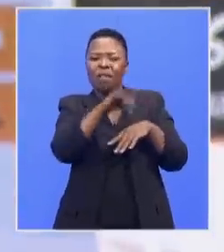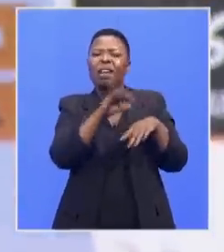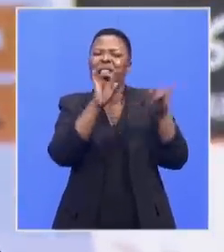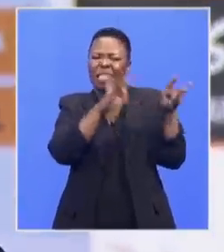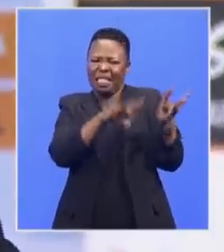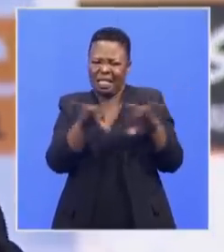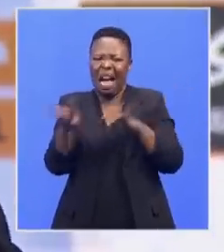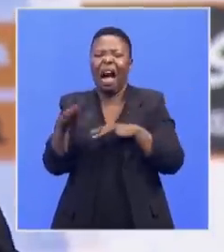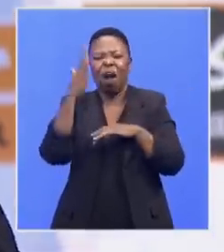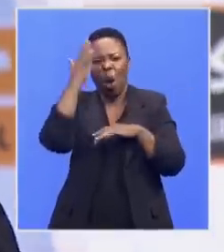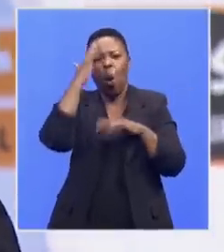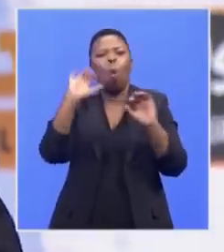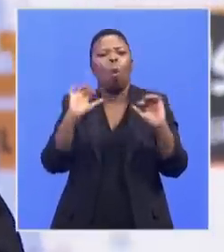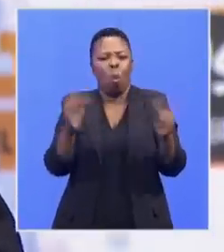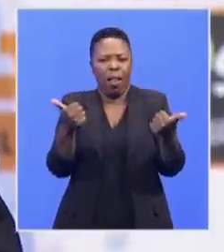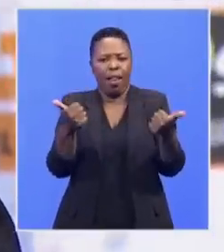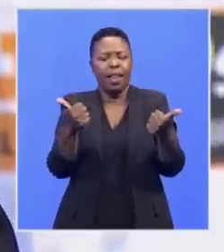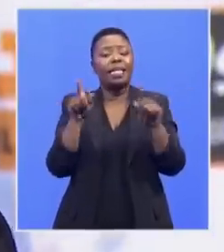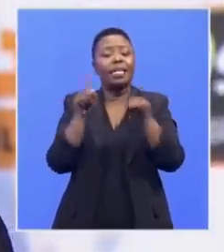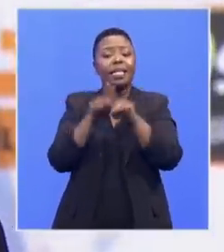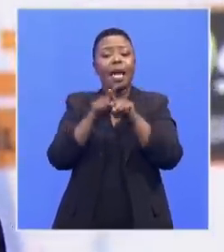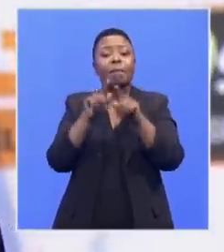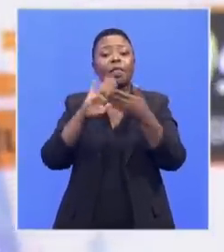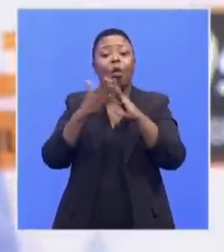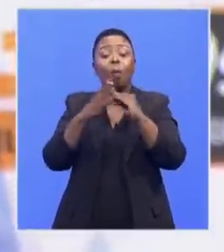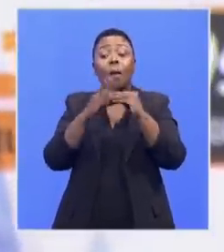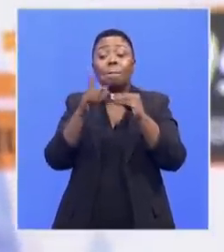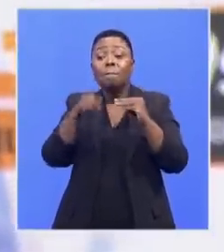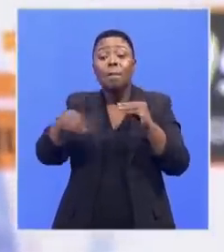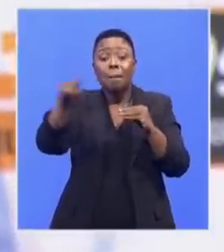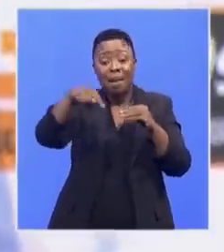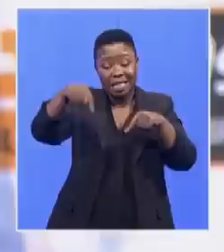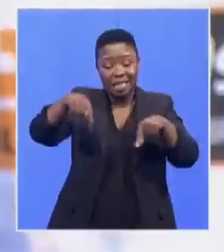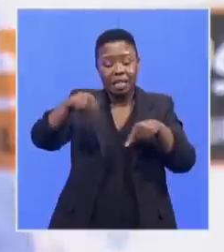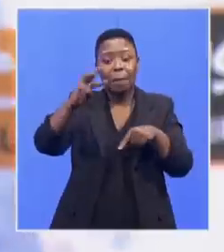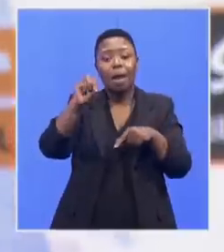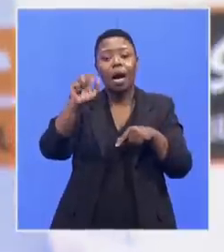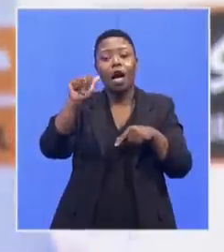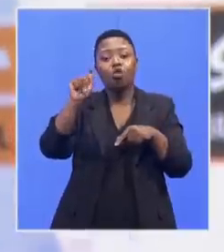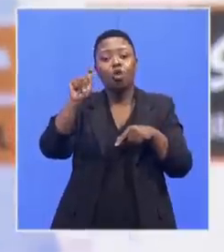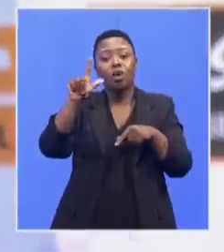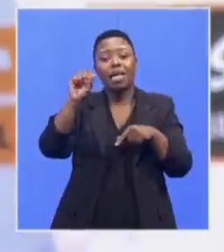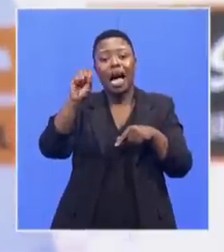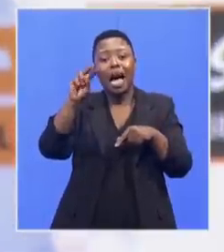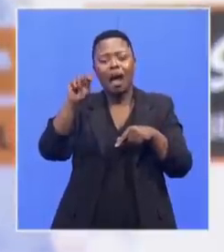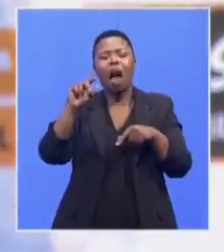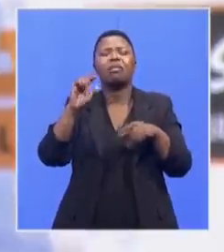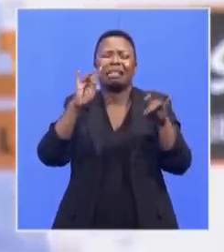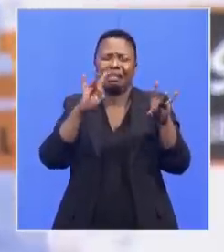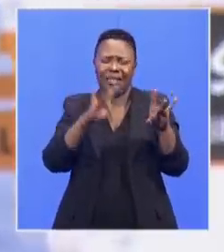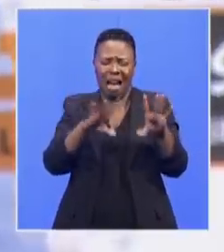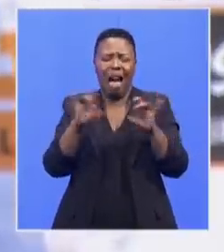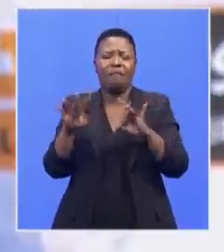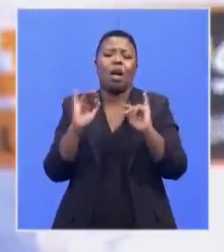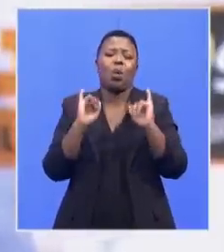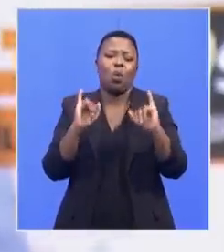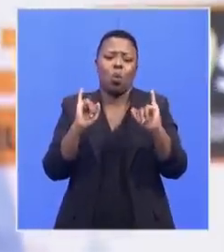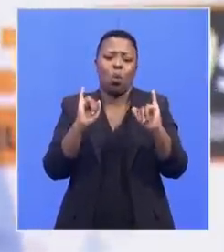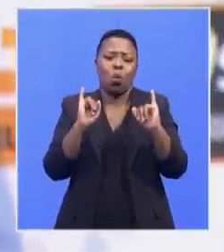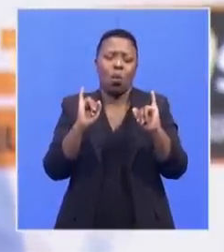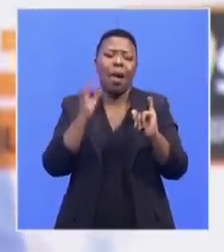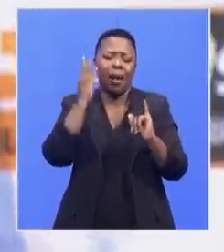of Matlosana have suffered greatly as well. But it has also been a place